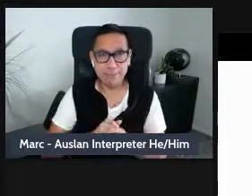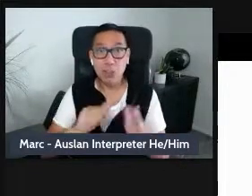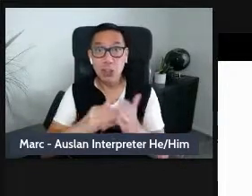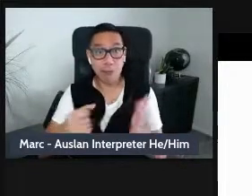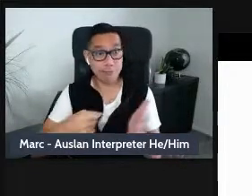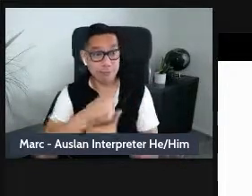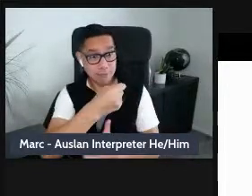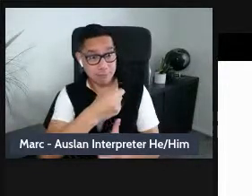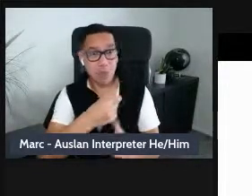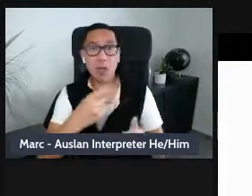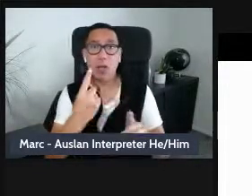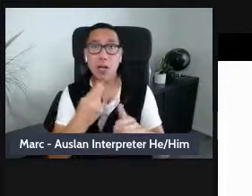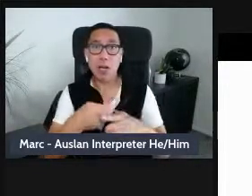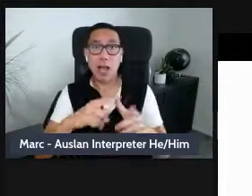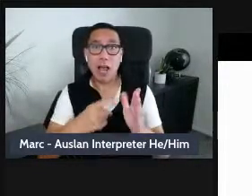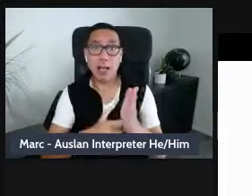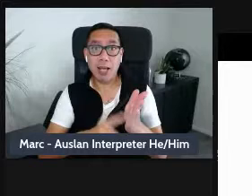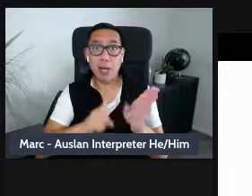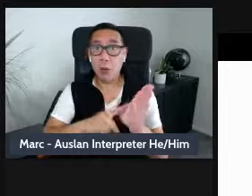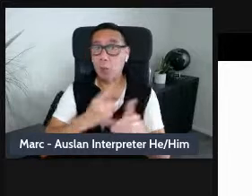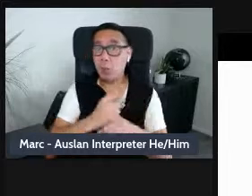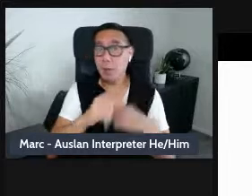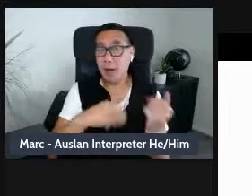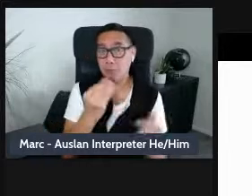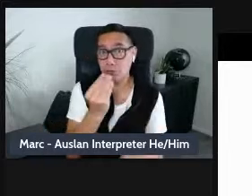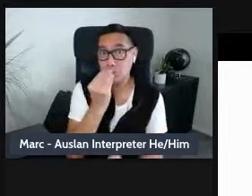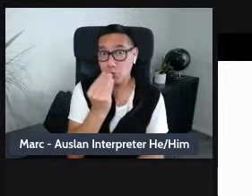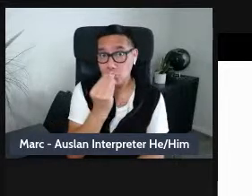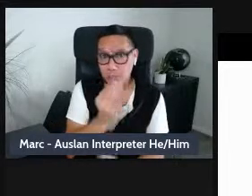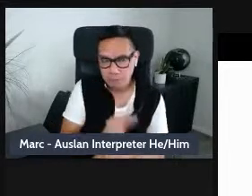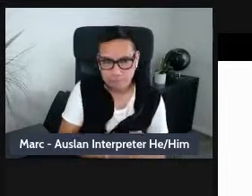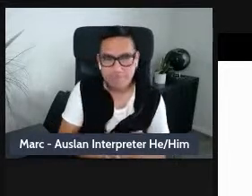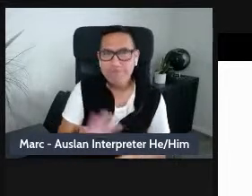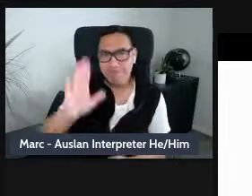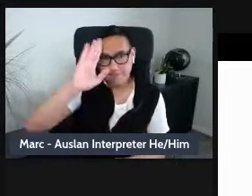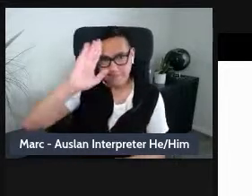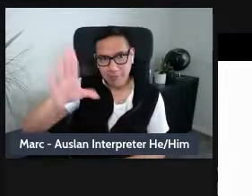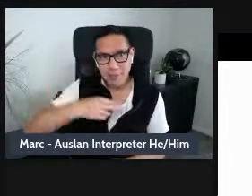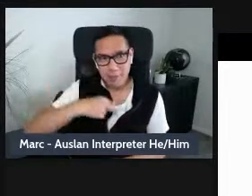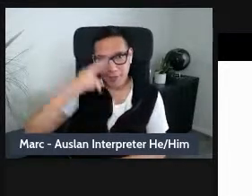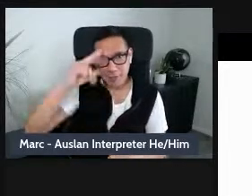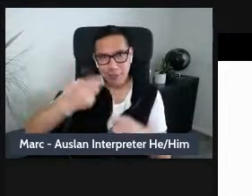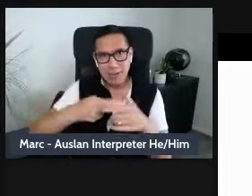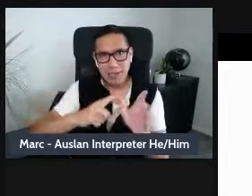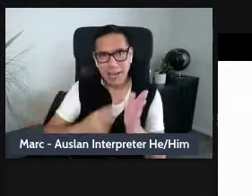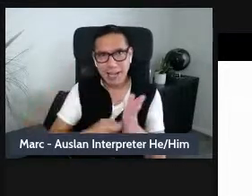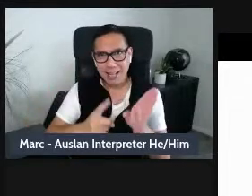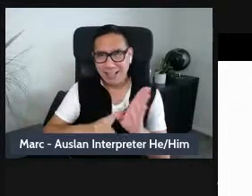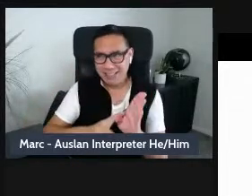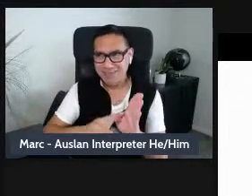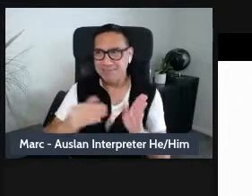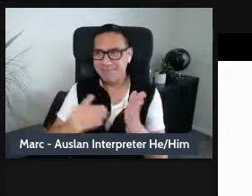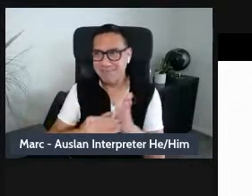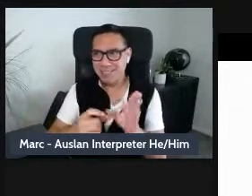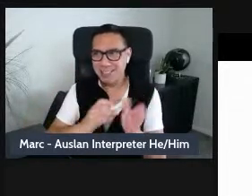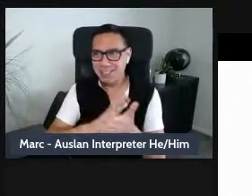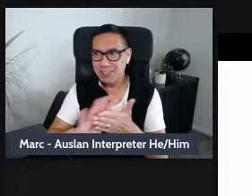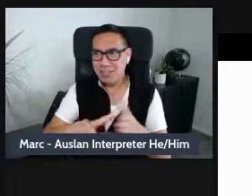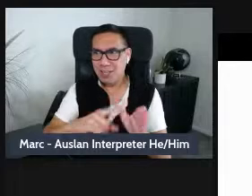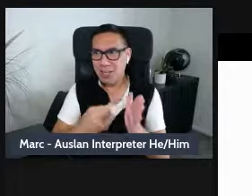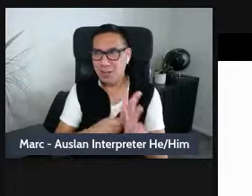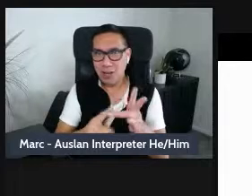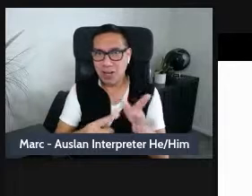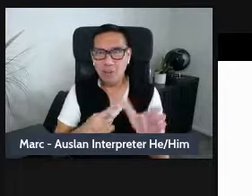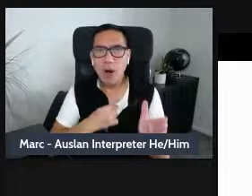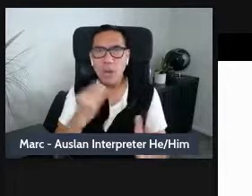well. Yeah, so hi everyone, I'm Carly Zachariah. I'm a dietitian and my pronouns are also she